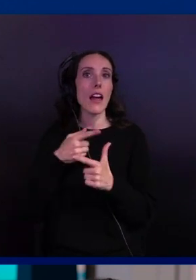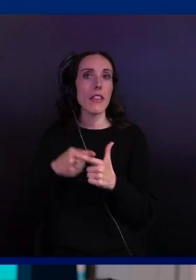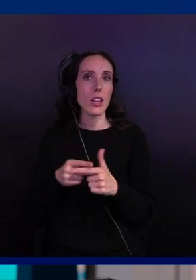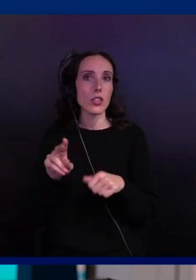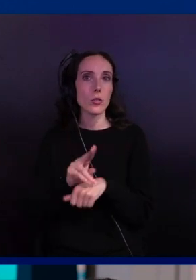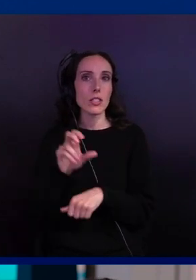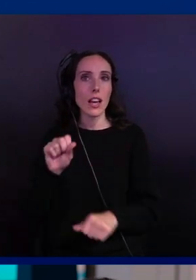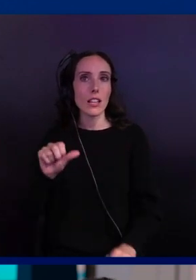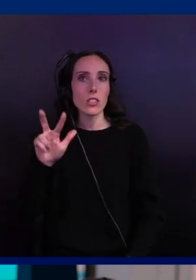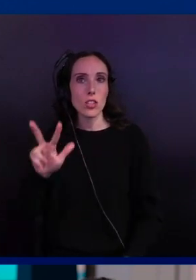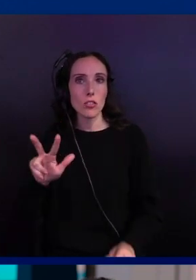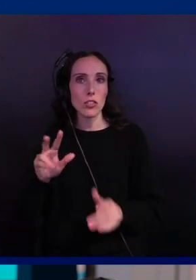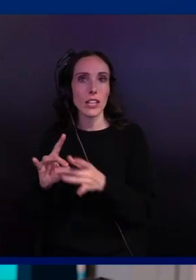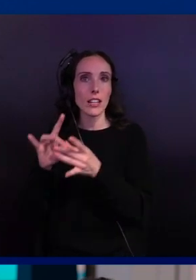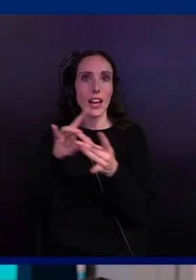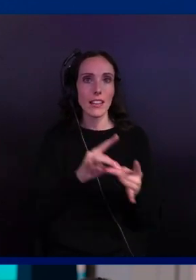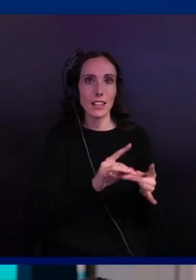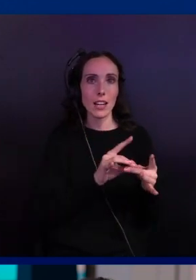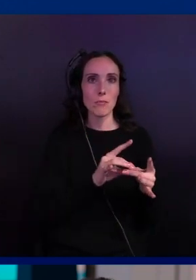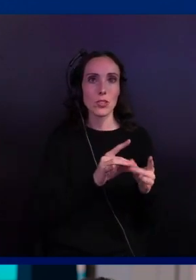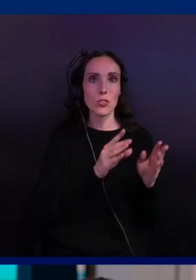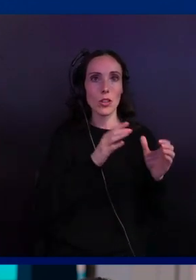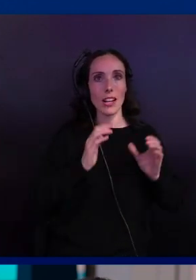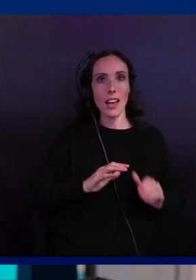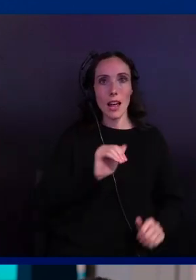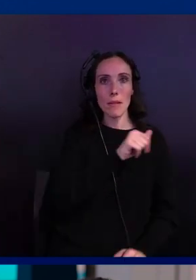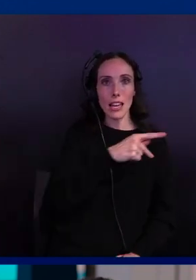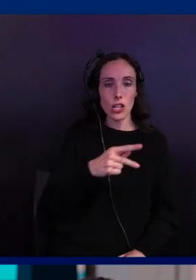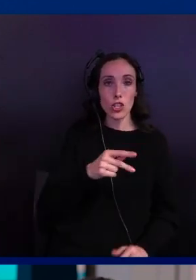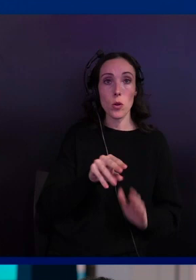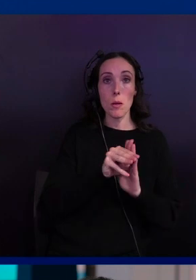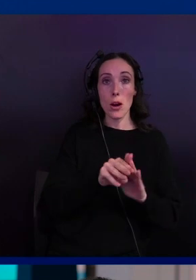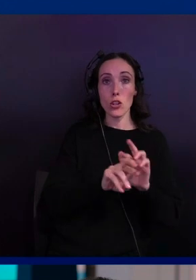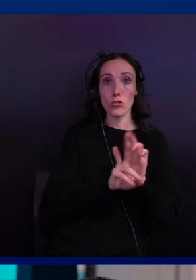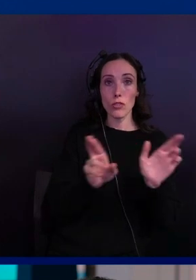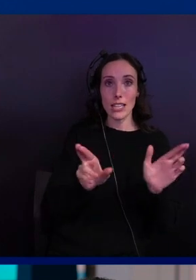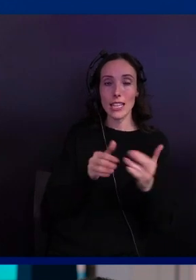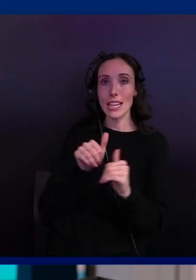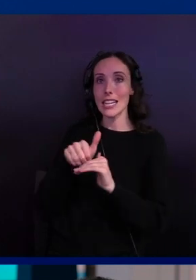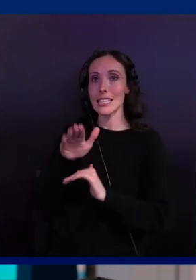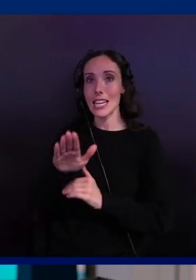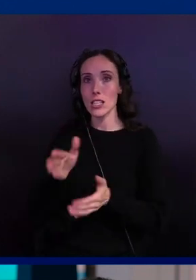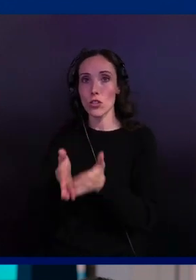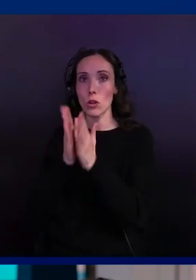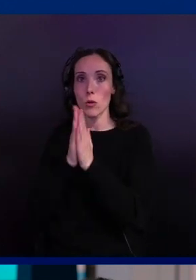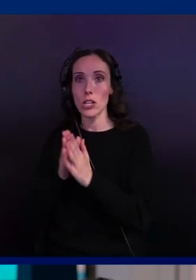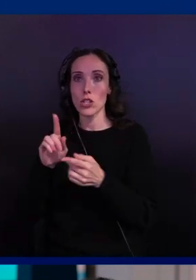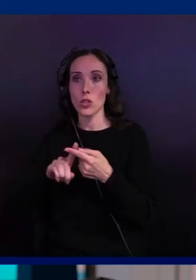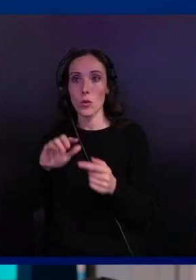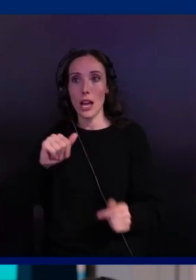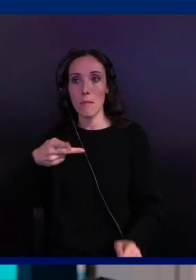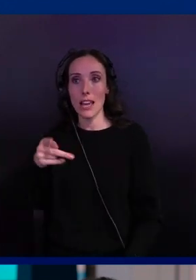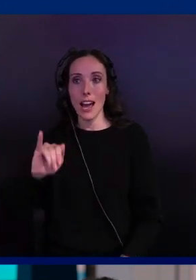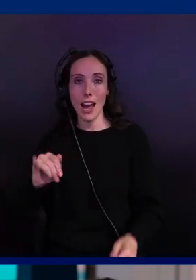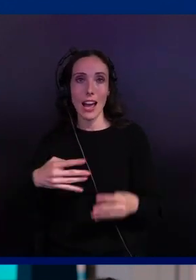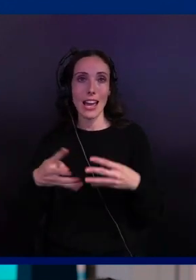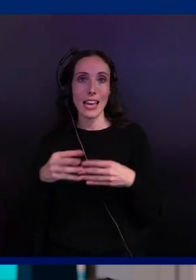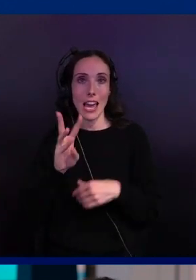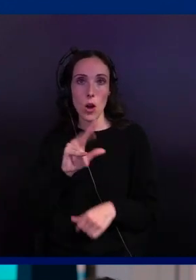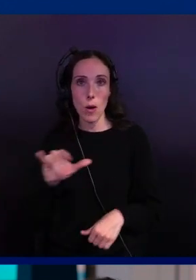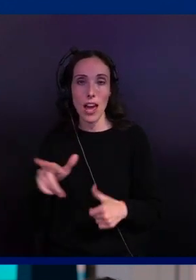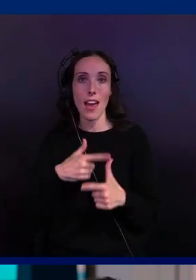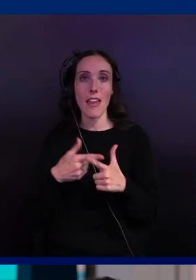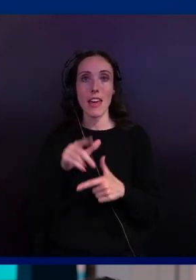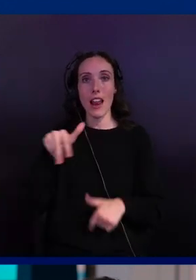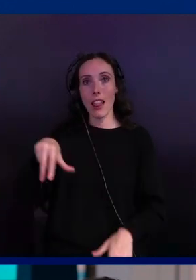XGBoost and random cusp forest. And then once model is ready, again, send the request to Amazon API gateway. And then Lambda is going to